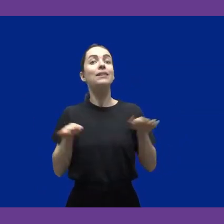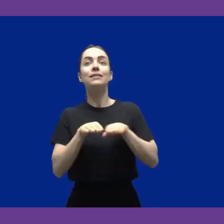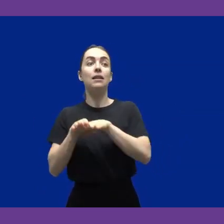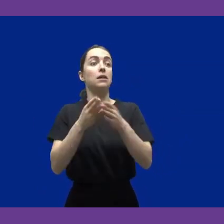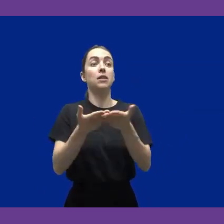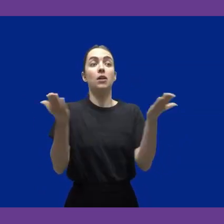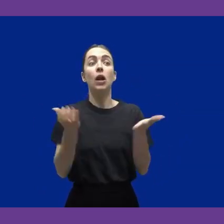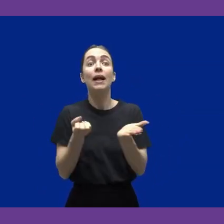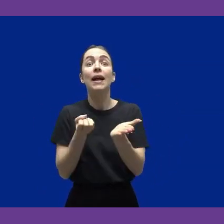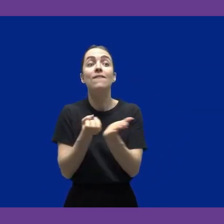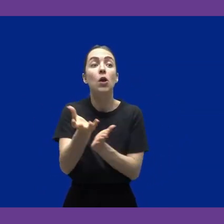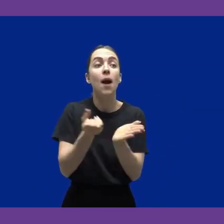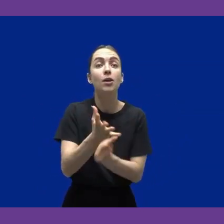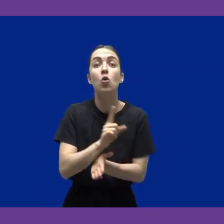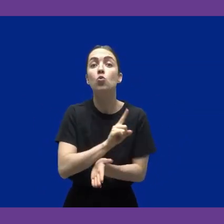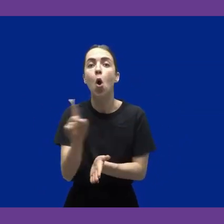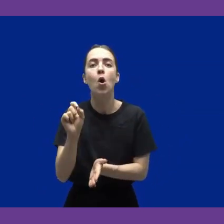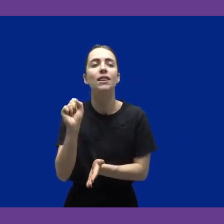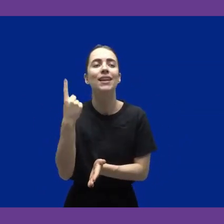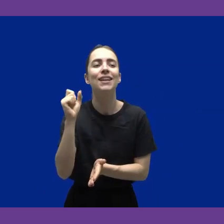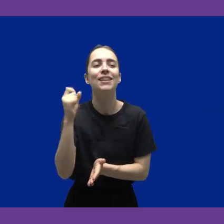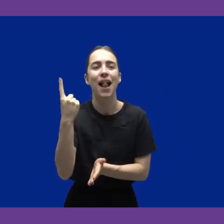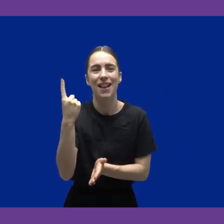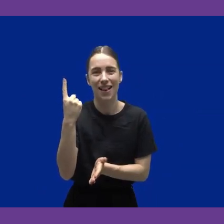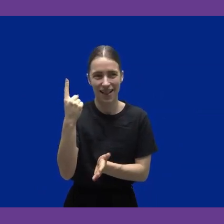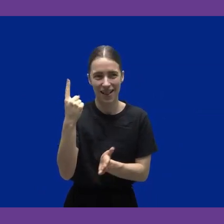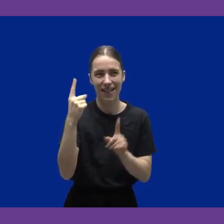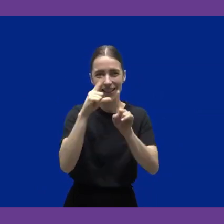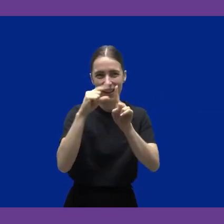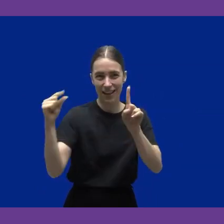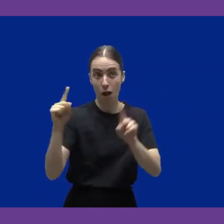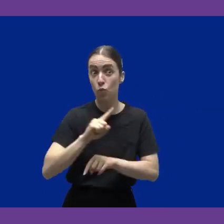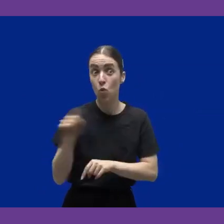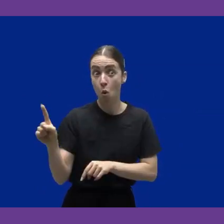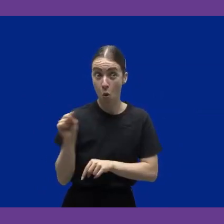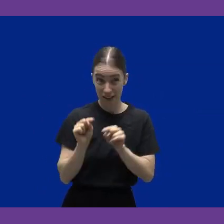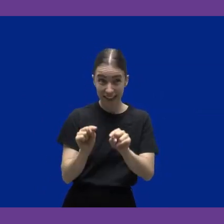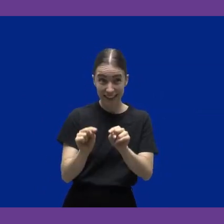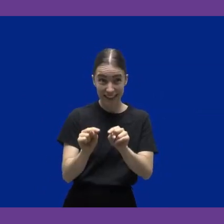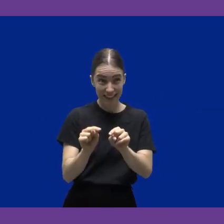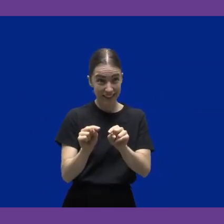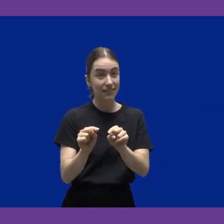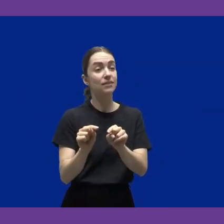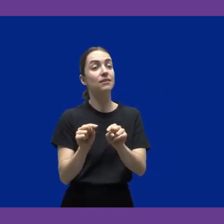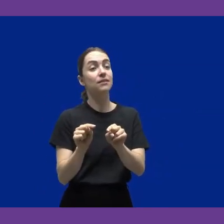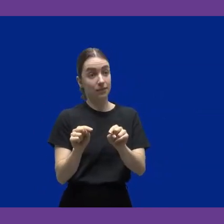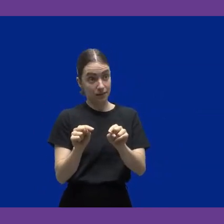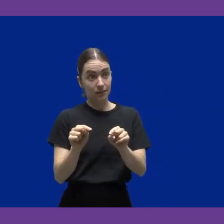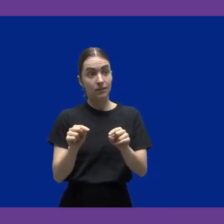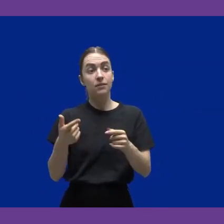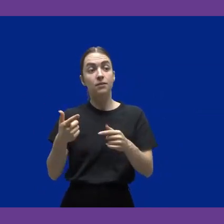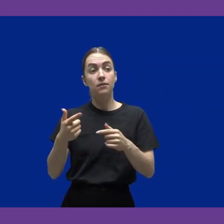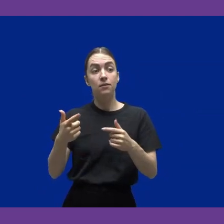information, and it includes this information that is given in the package. But there's not